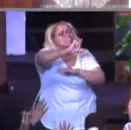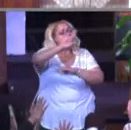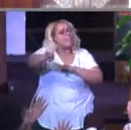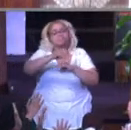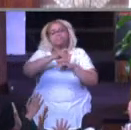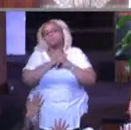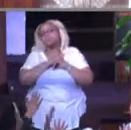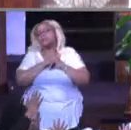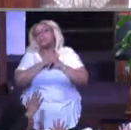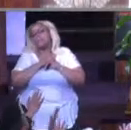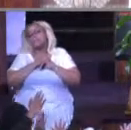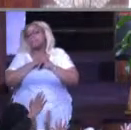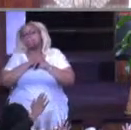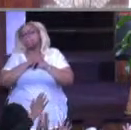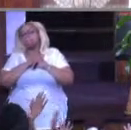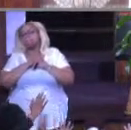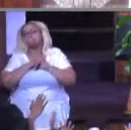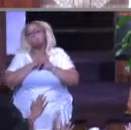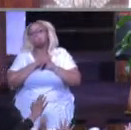him.